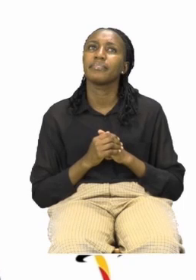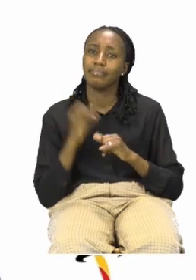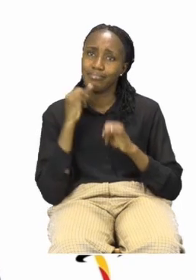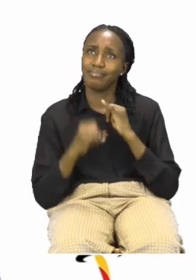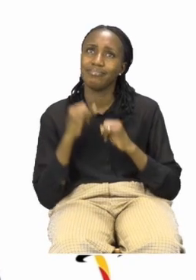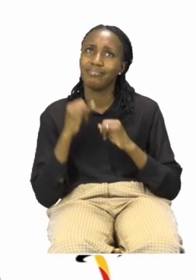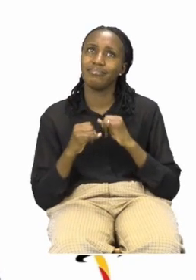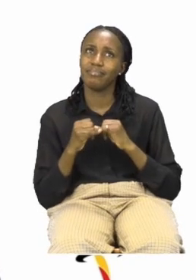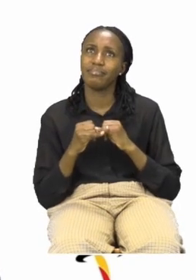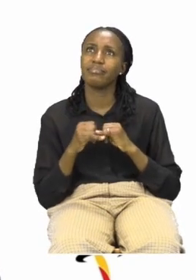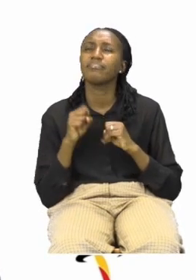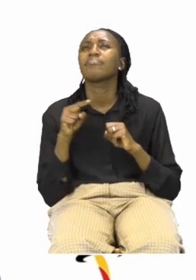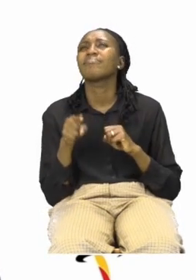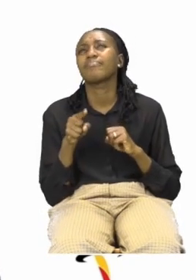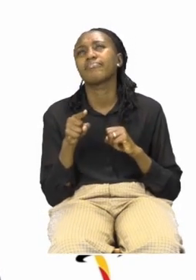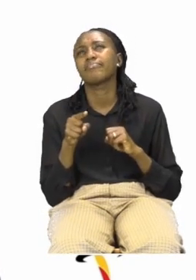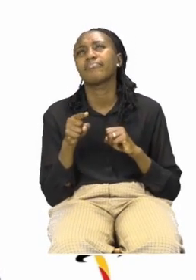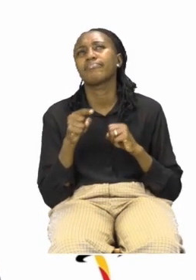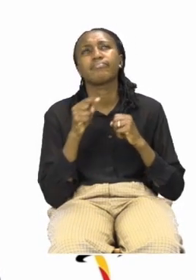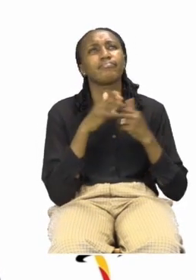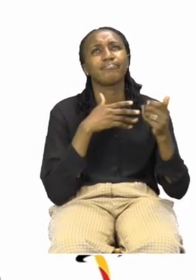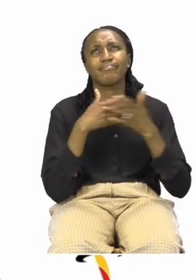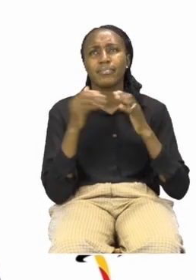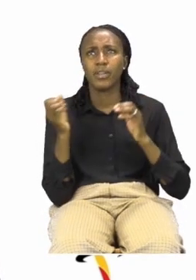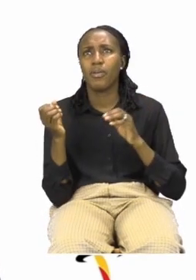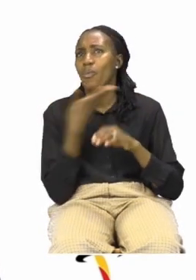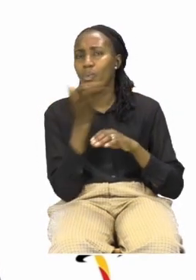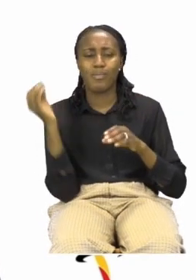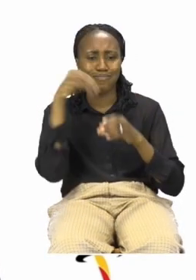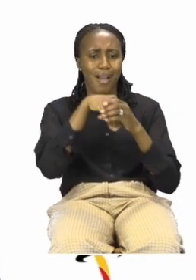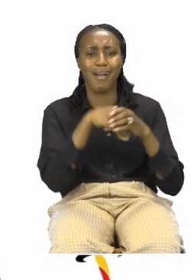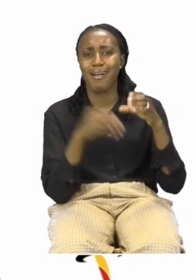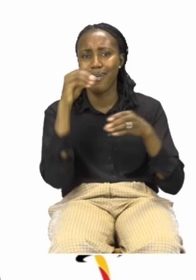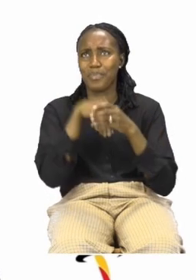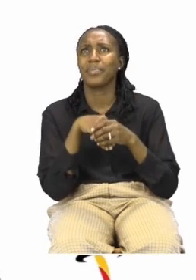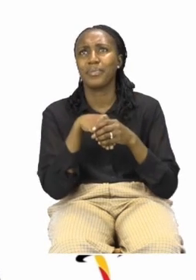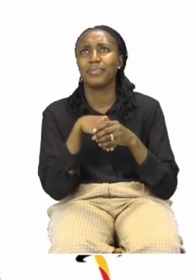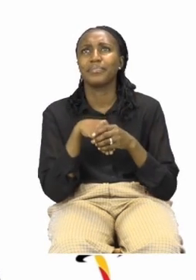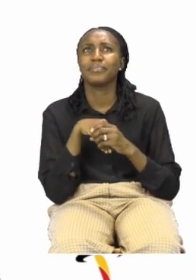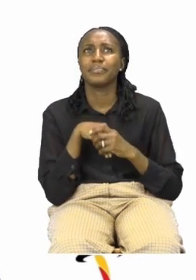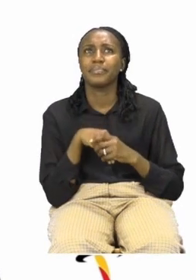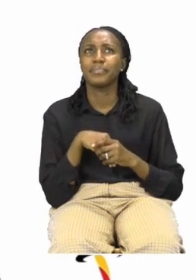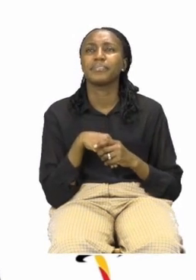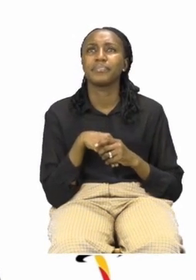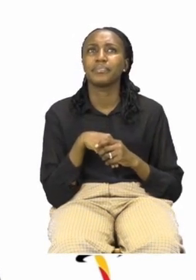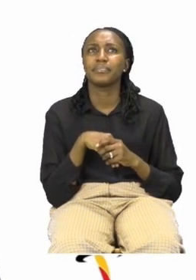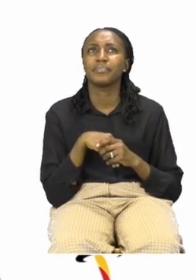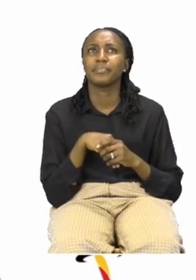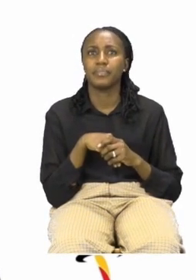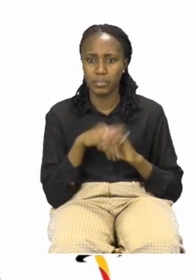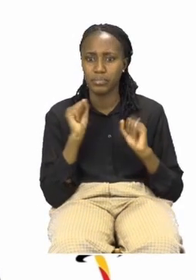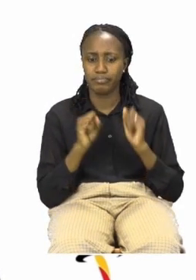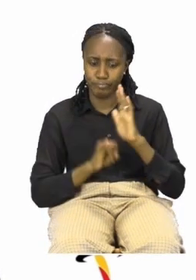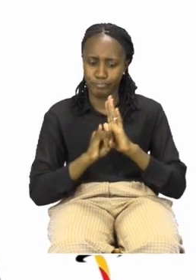area was an open pool where we put everybody in there to say, you guys, you are still in this pool, and you need to improve yourself to